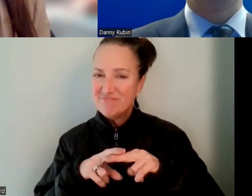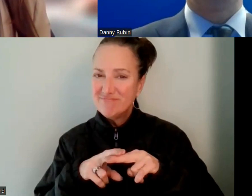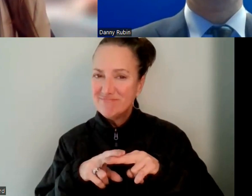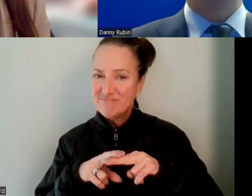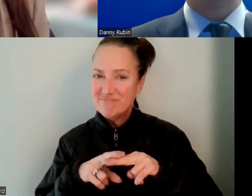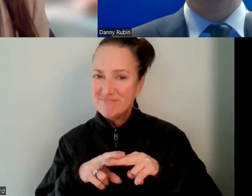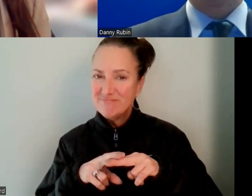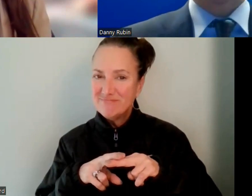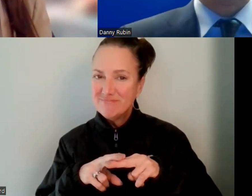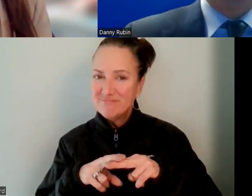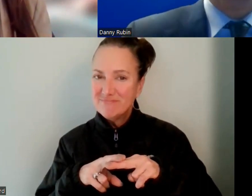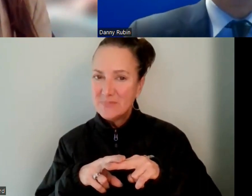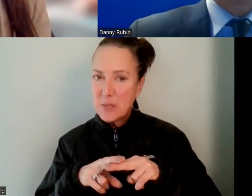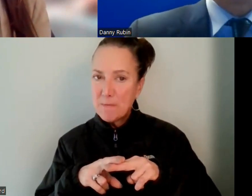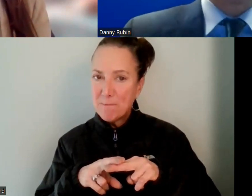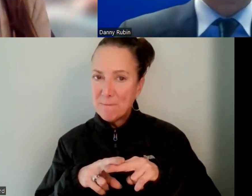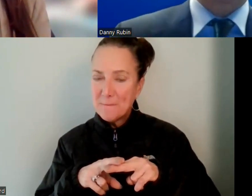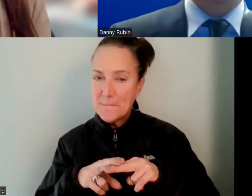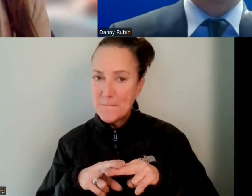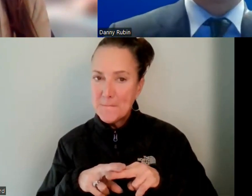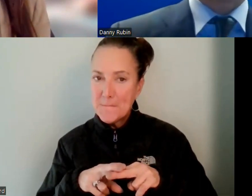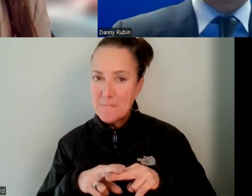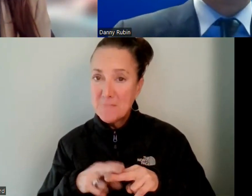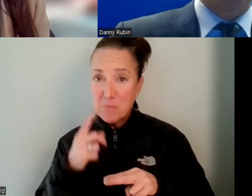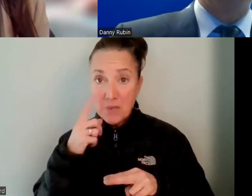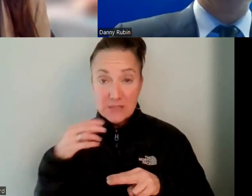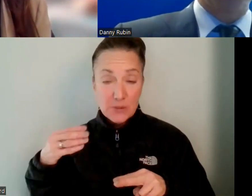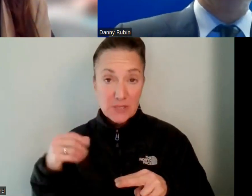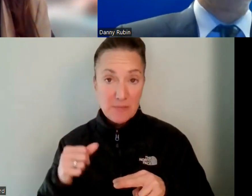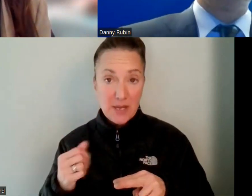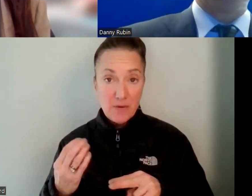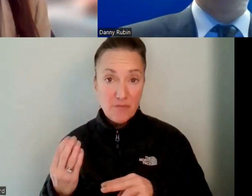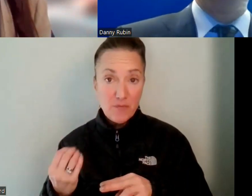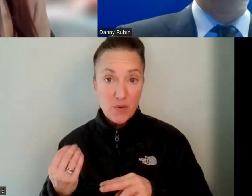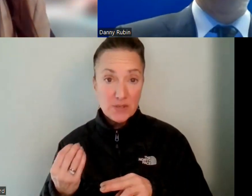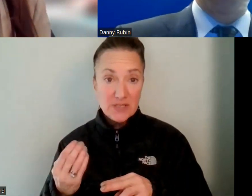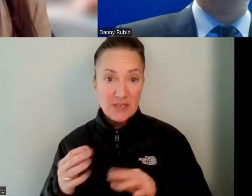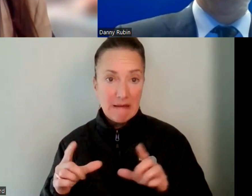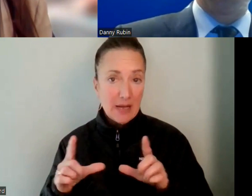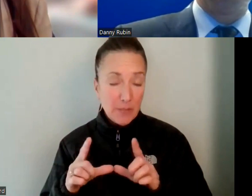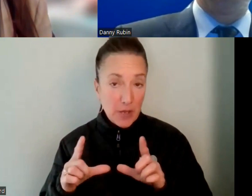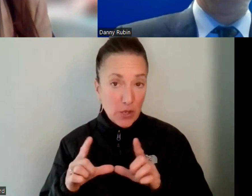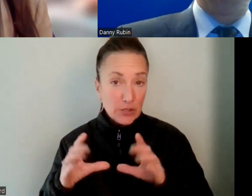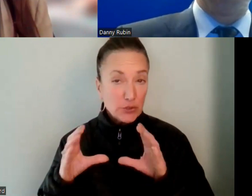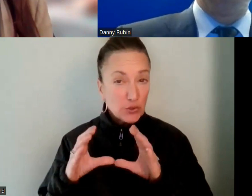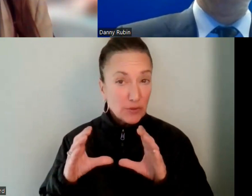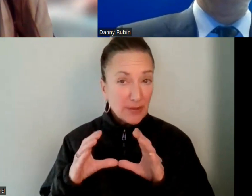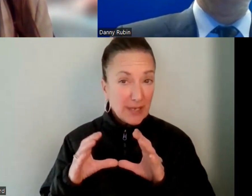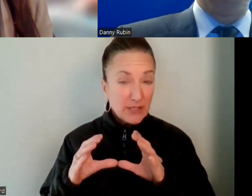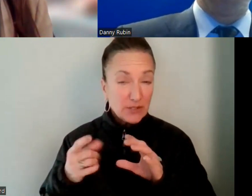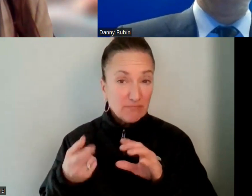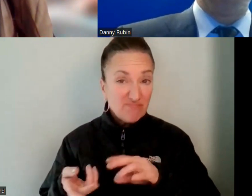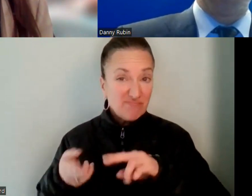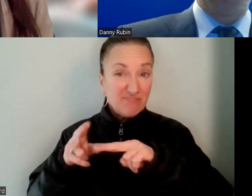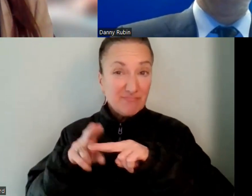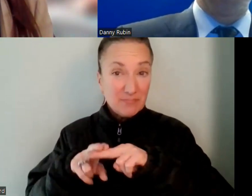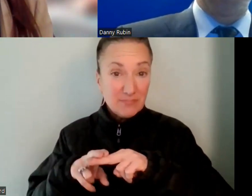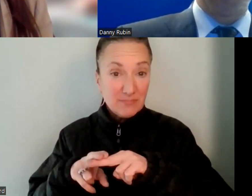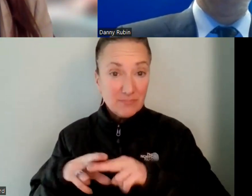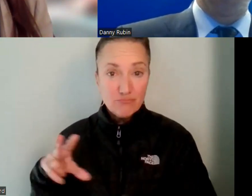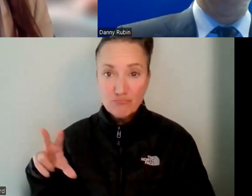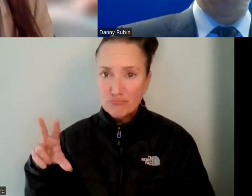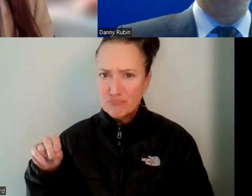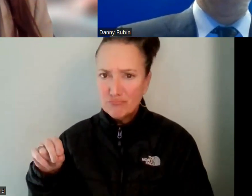raise for the wage that I'm getting paid, because I got my license and certification and everything. And he said